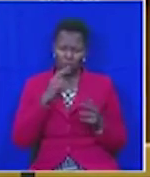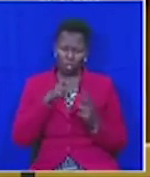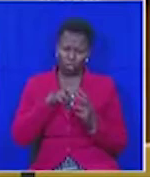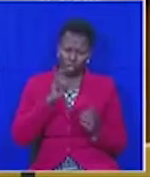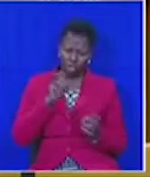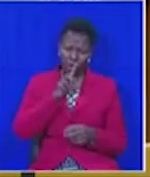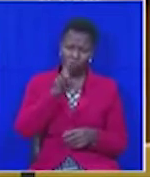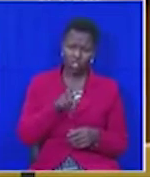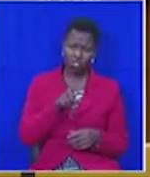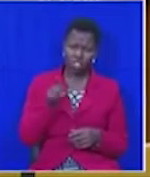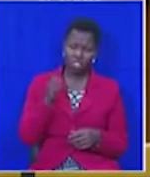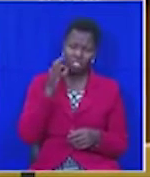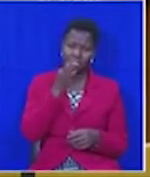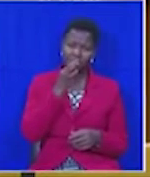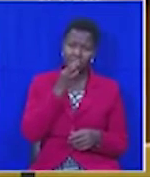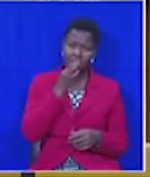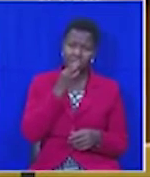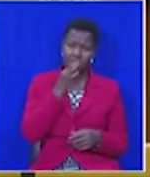said, don't you